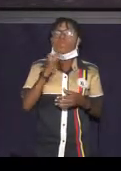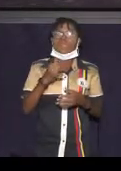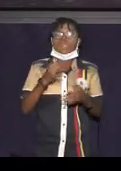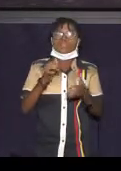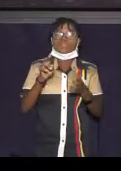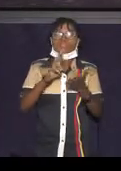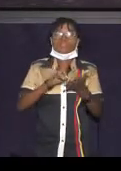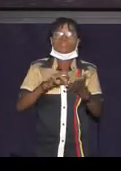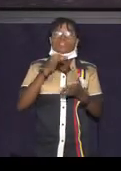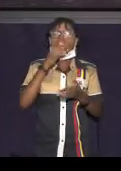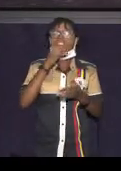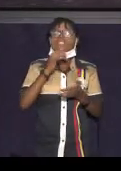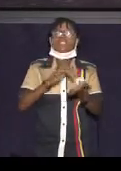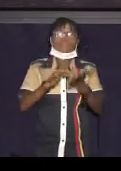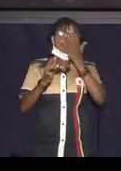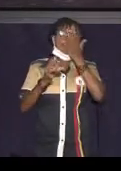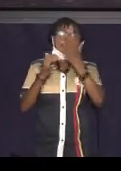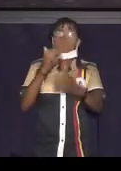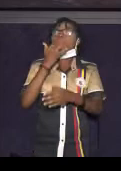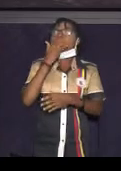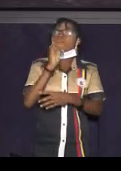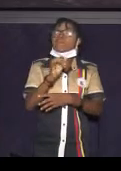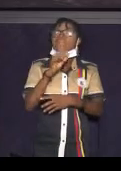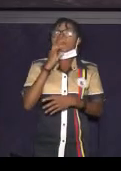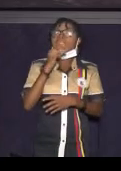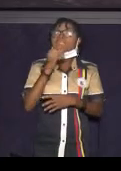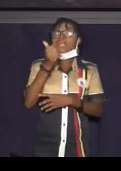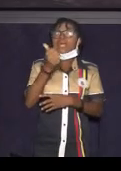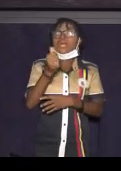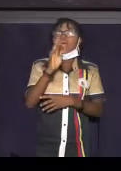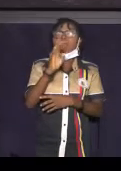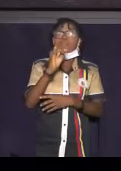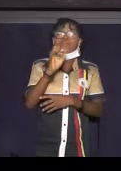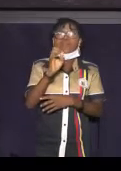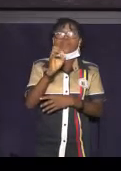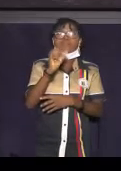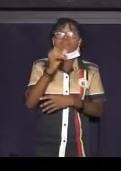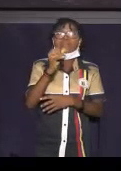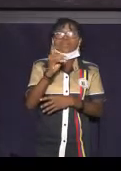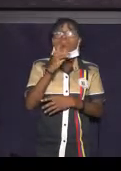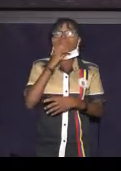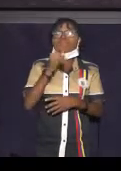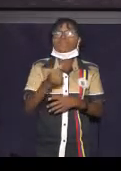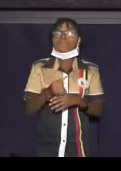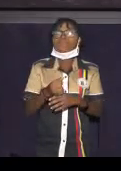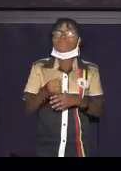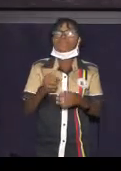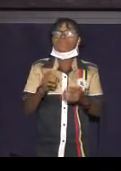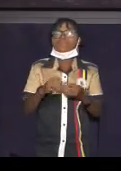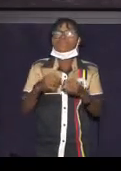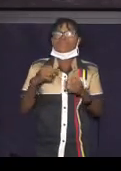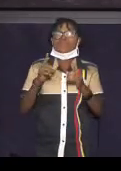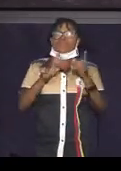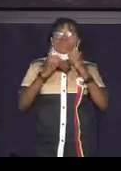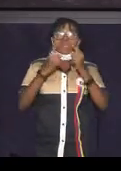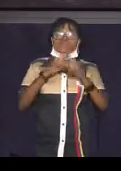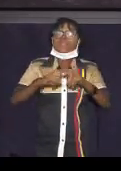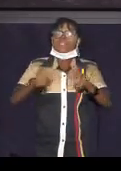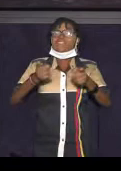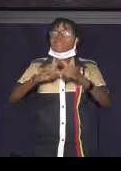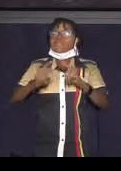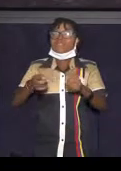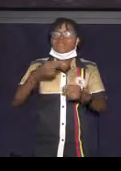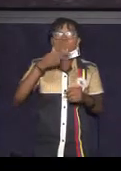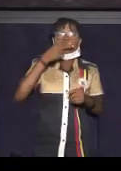what? Has abused it. List two examples of abused drugs. There we talked about cocaine,